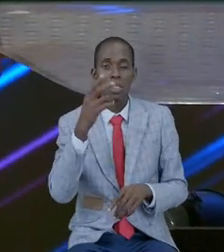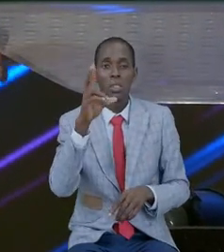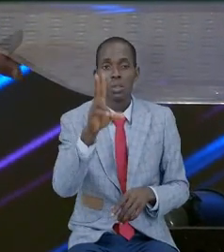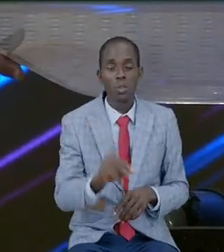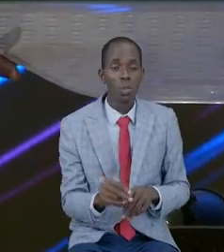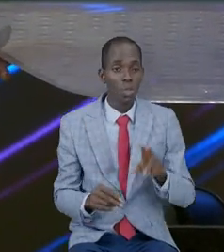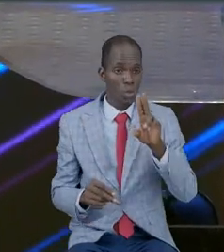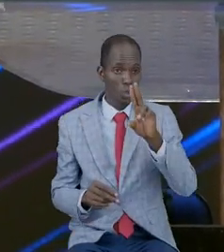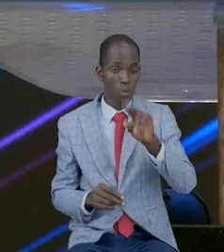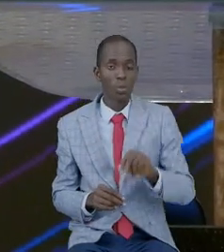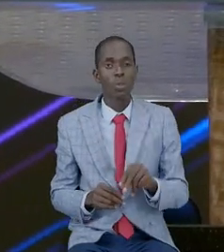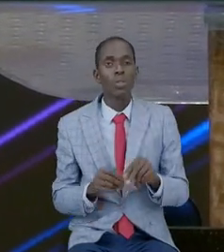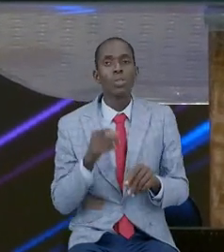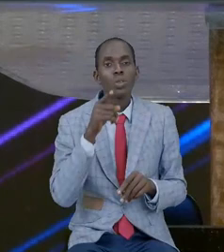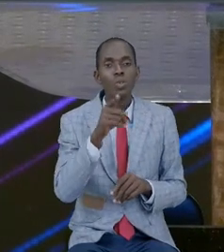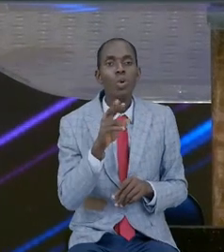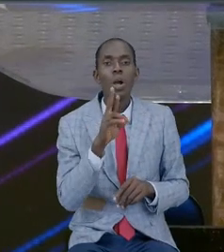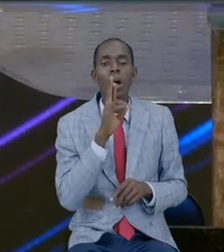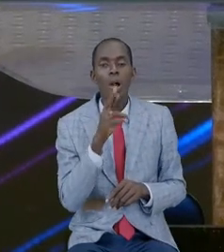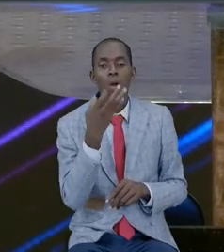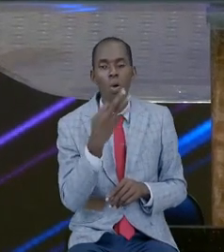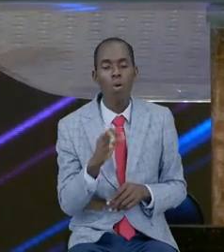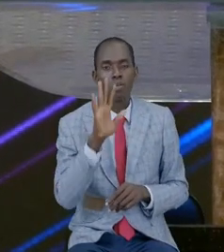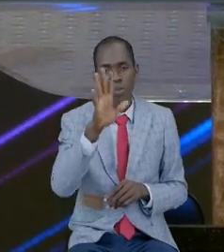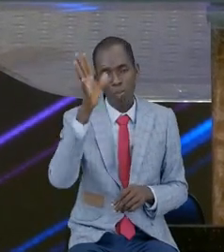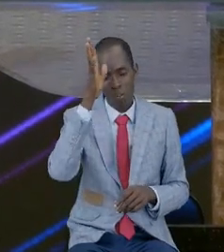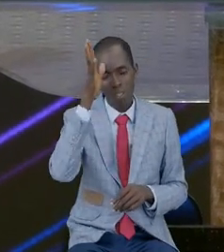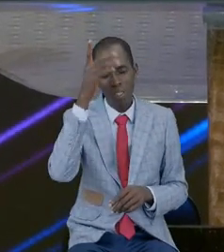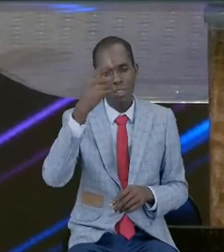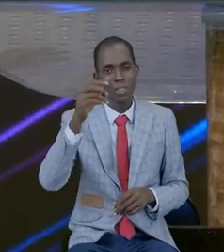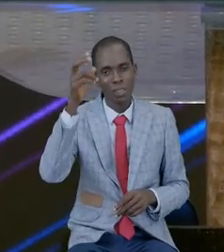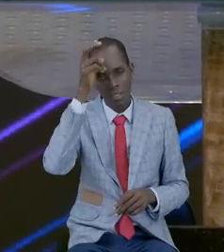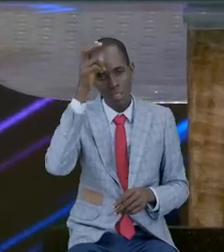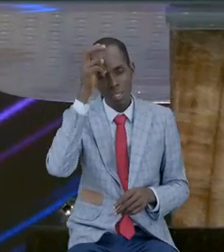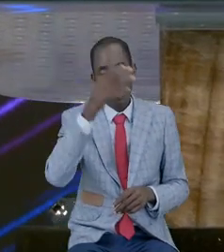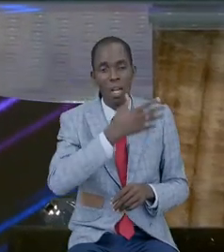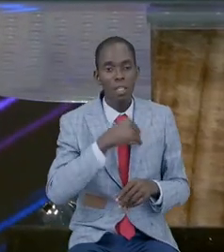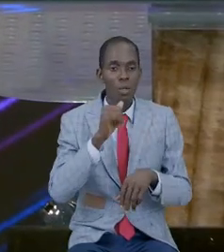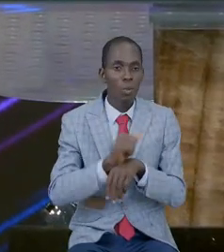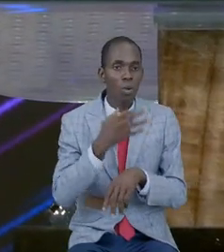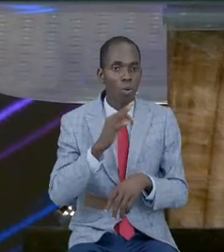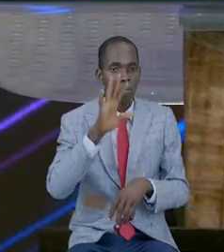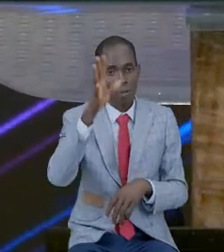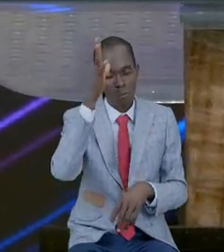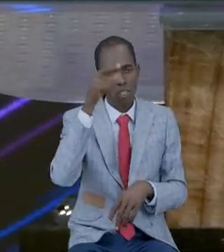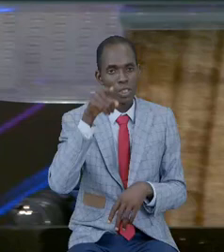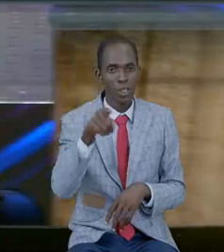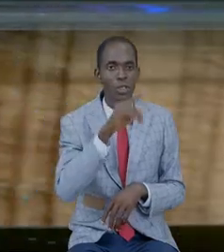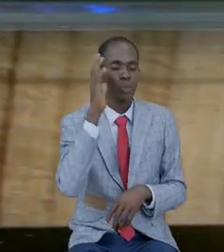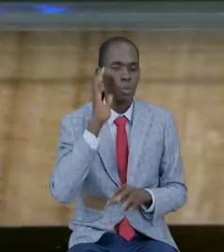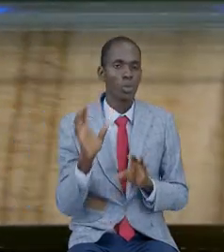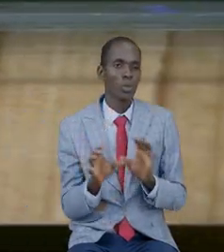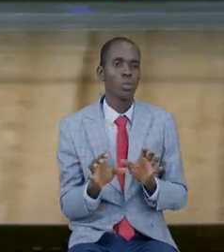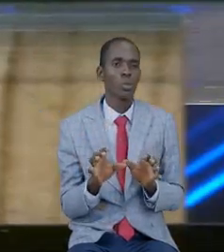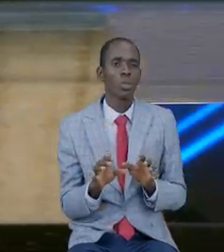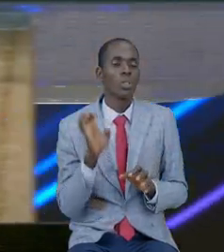no it said be of your father the devil and the words of your father ye were deal he was a